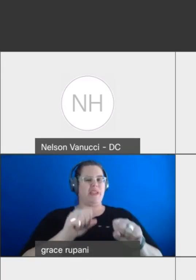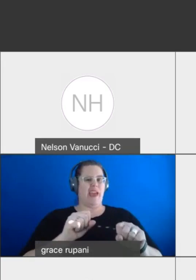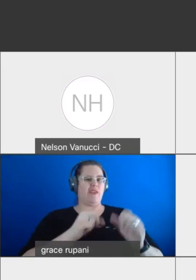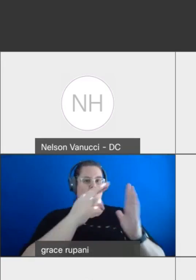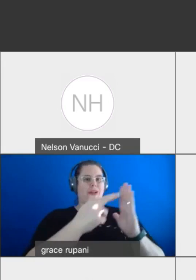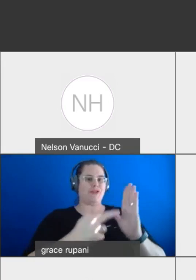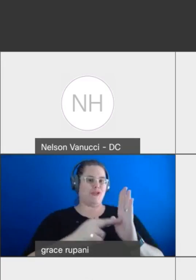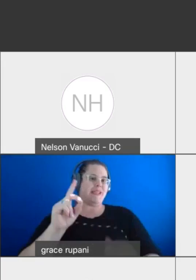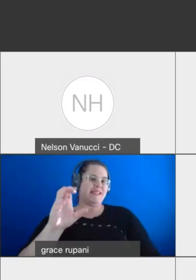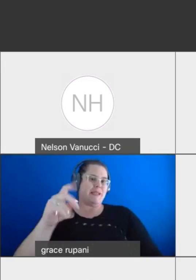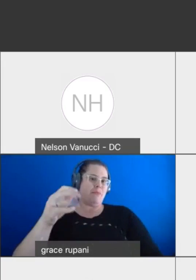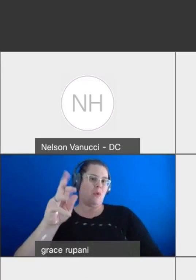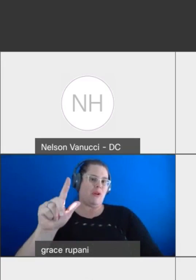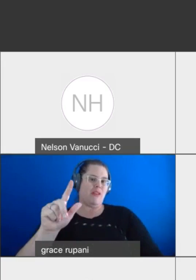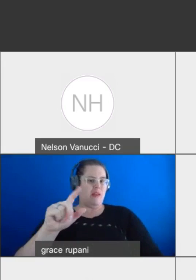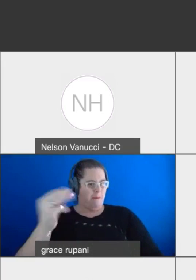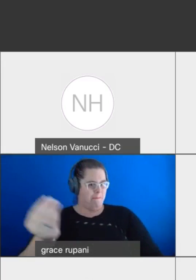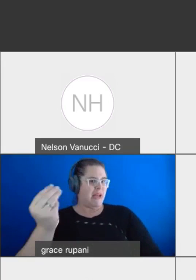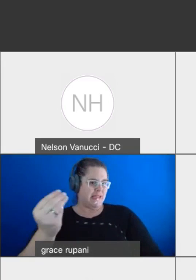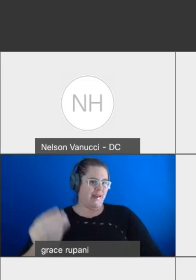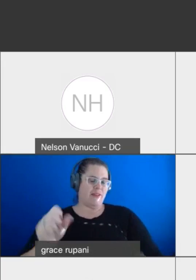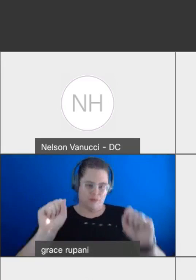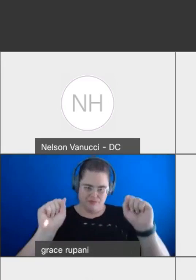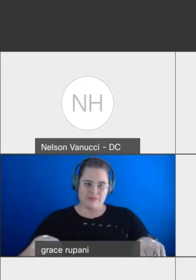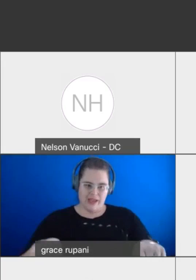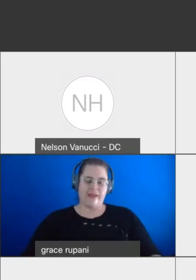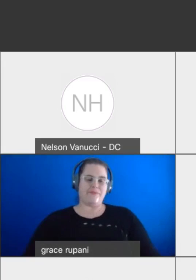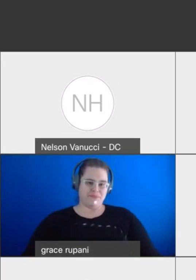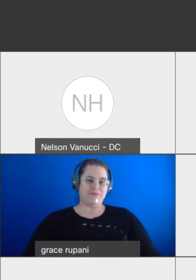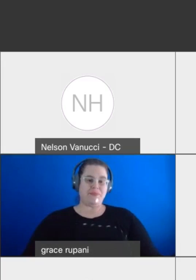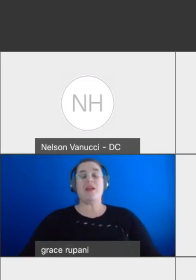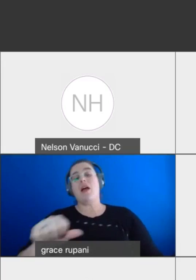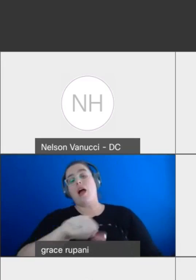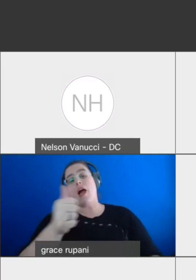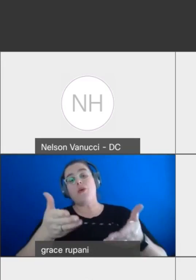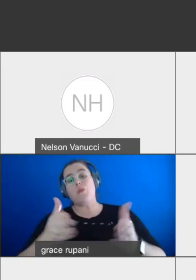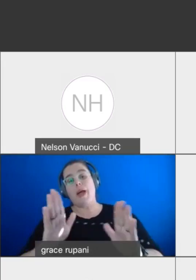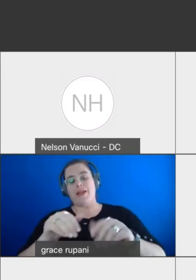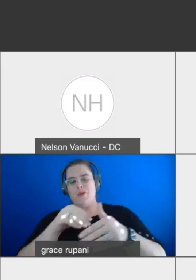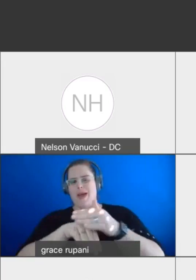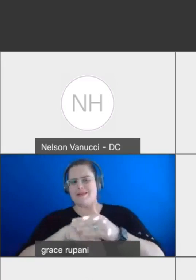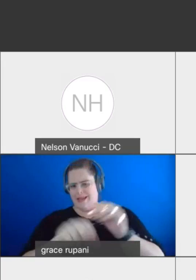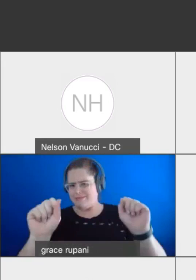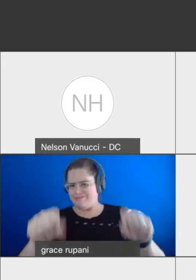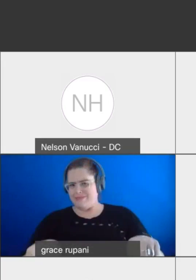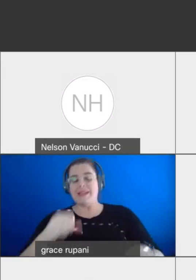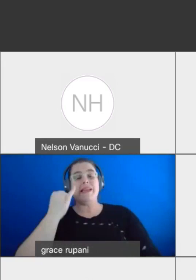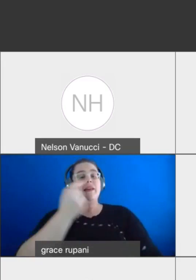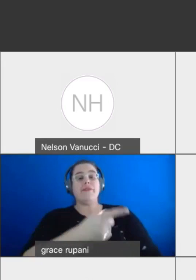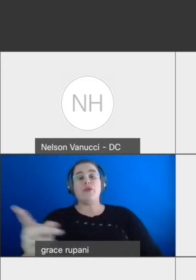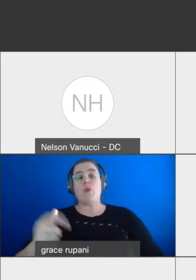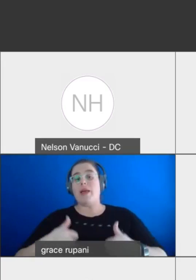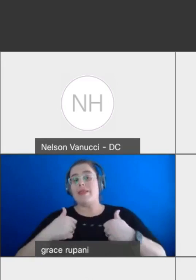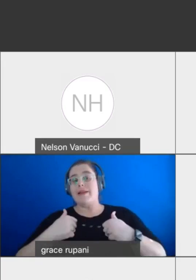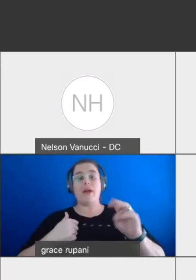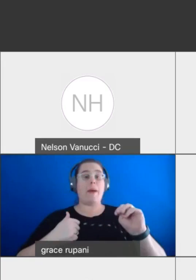that people can have access to the vaccine. For folks who live in Maryland or Virginia, you